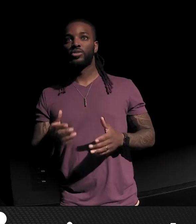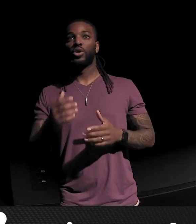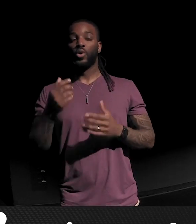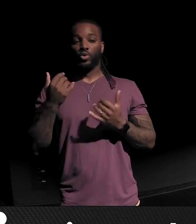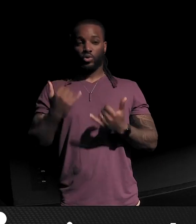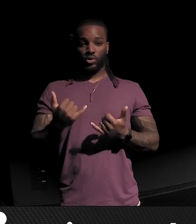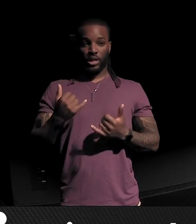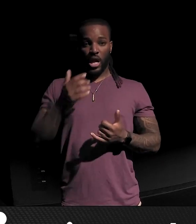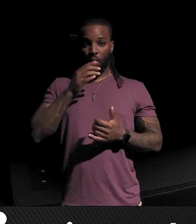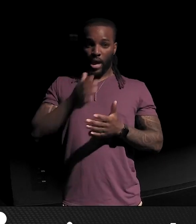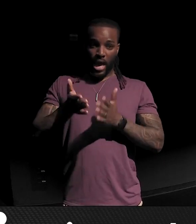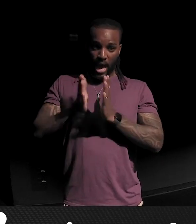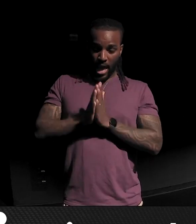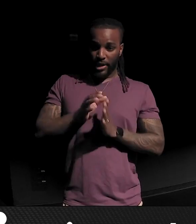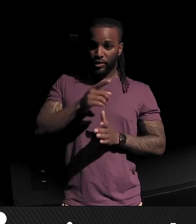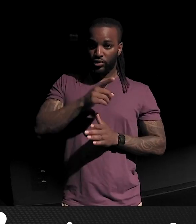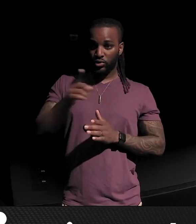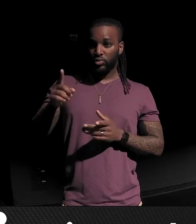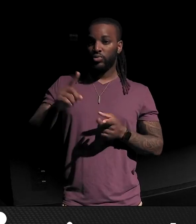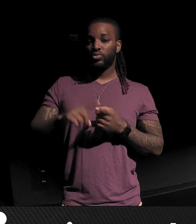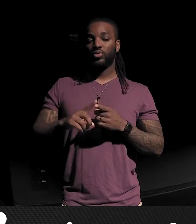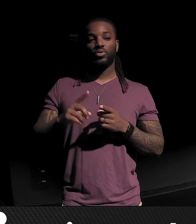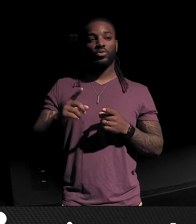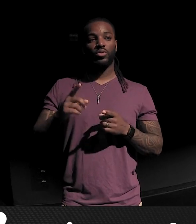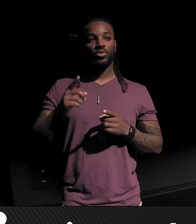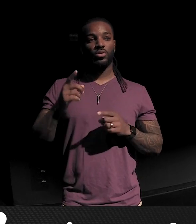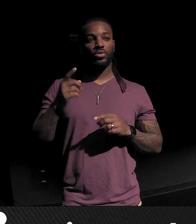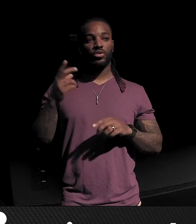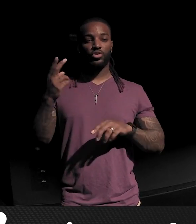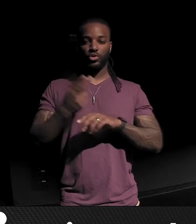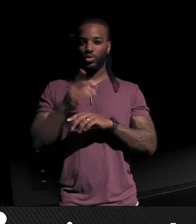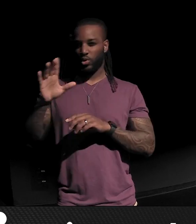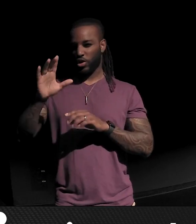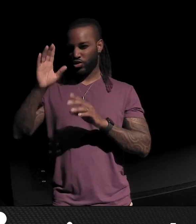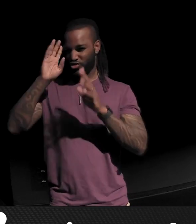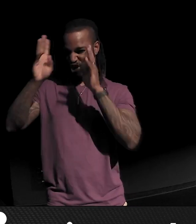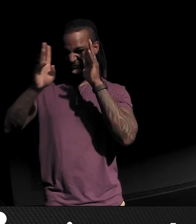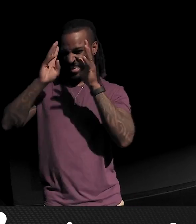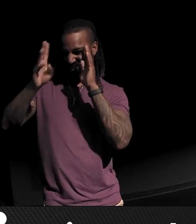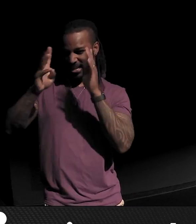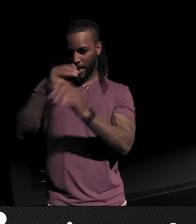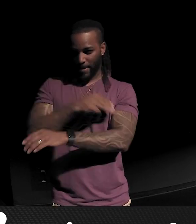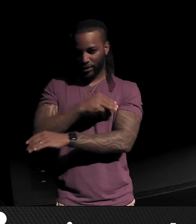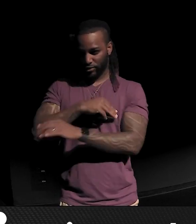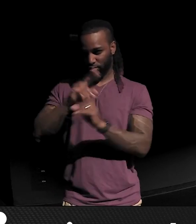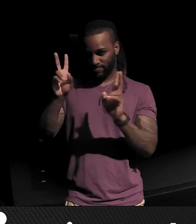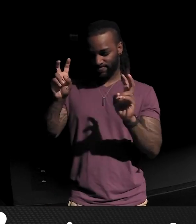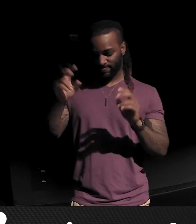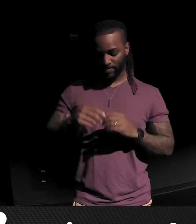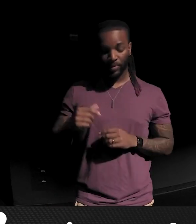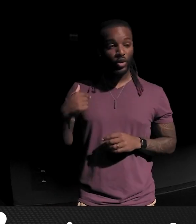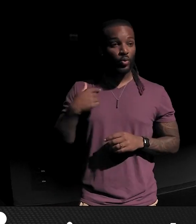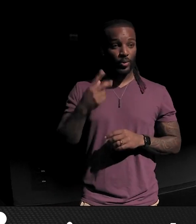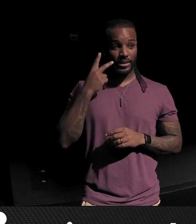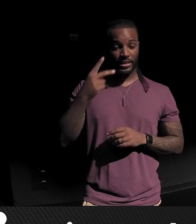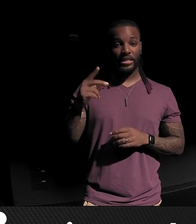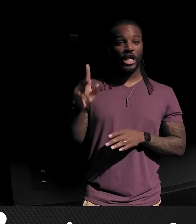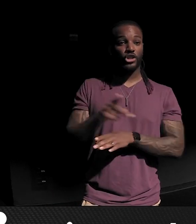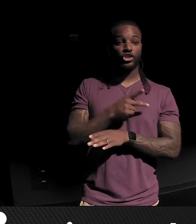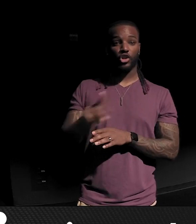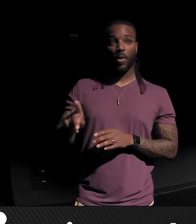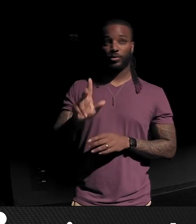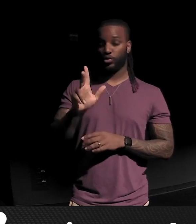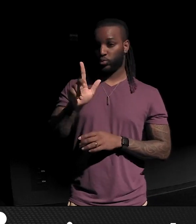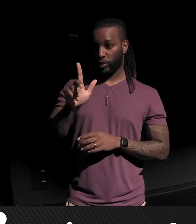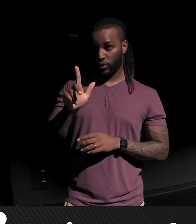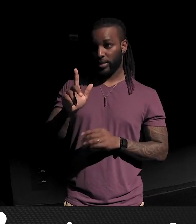going to ask you to exercise your creativity muscles. And we're going to see that Psalm 23 is actually a